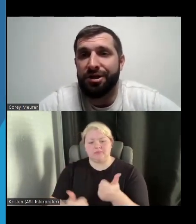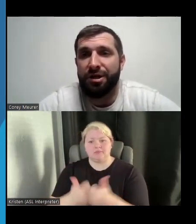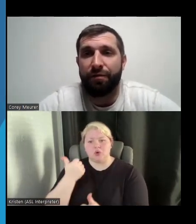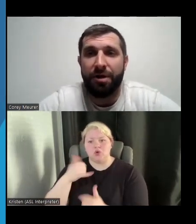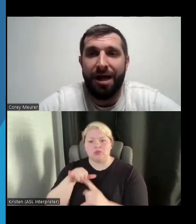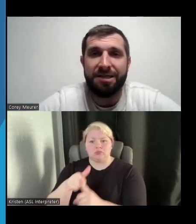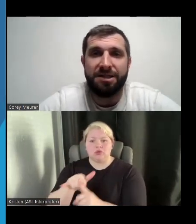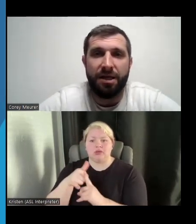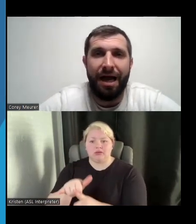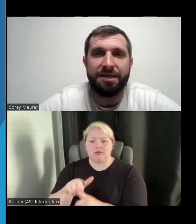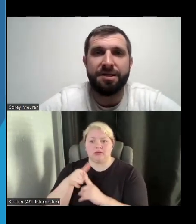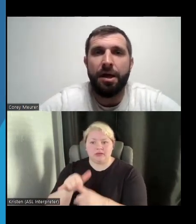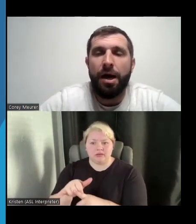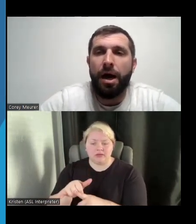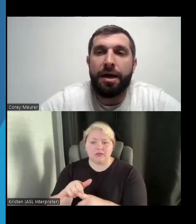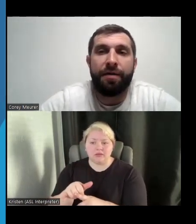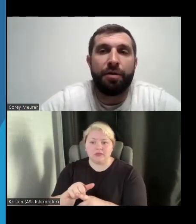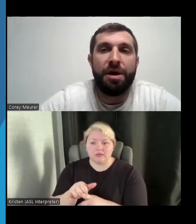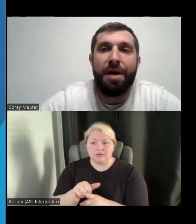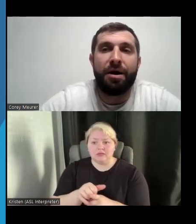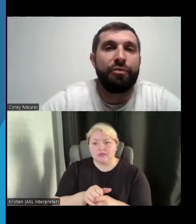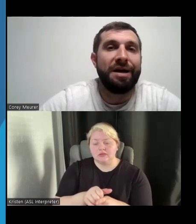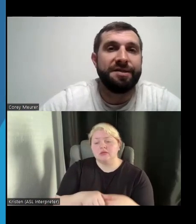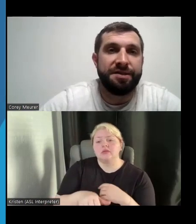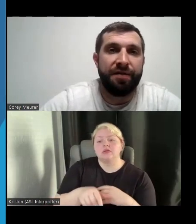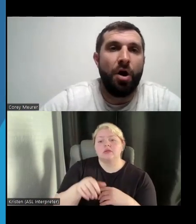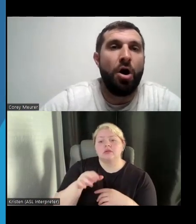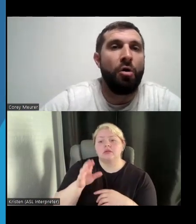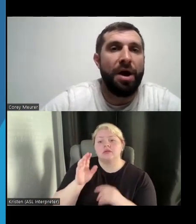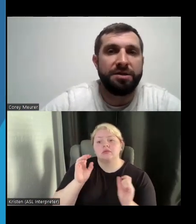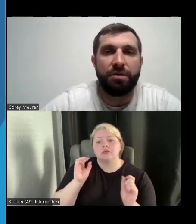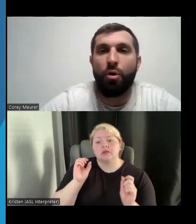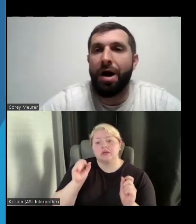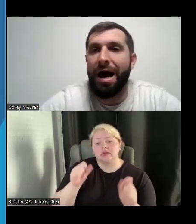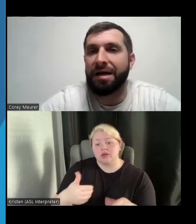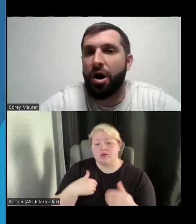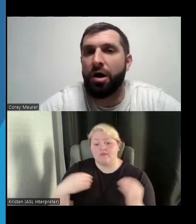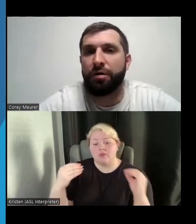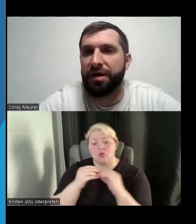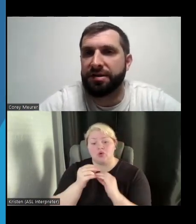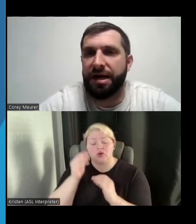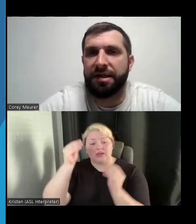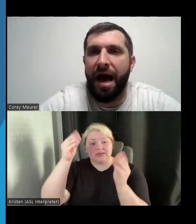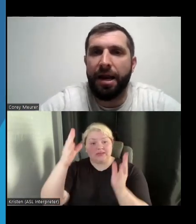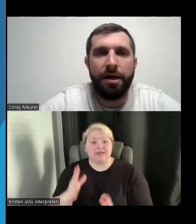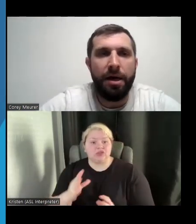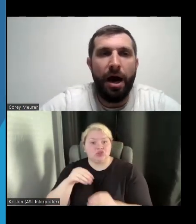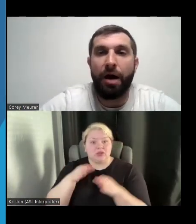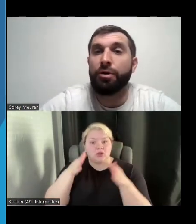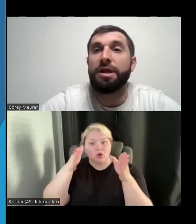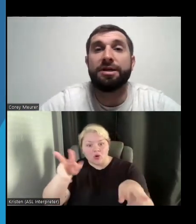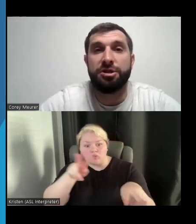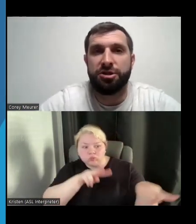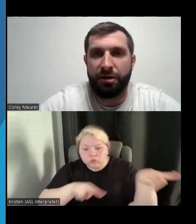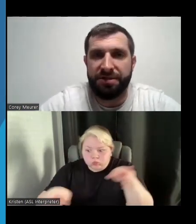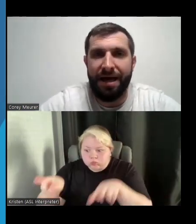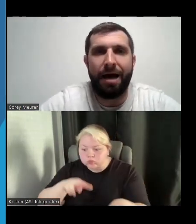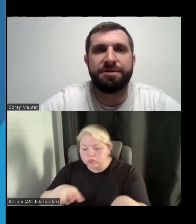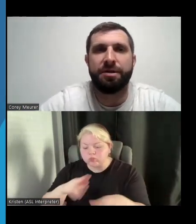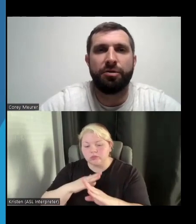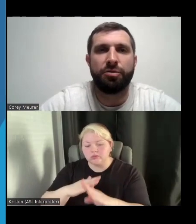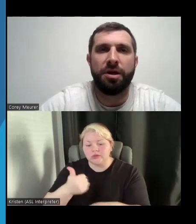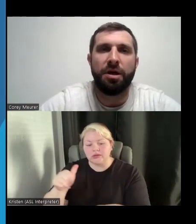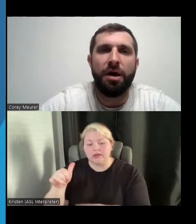that transitioning from class to class? Can there be a better presence in the hallways or more eyes on or things like that?